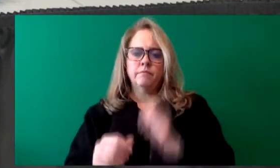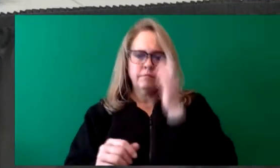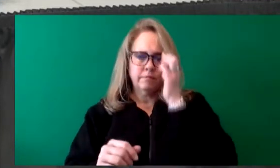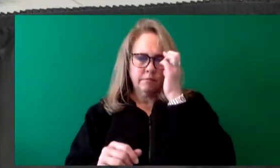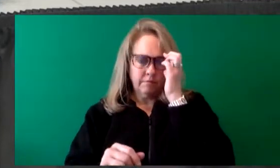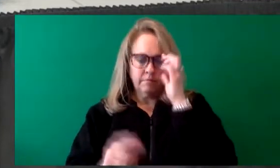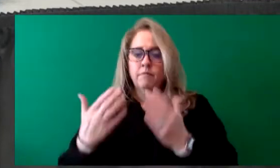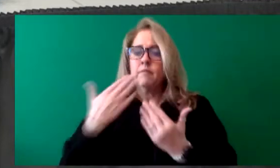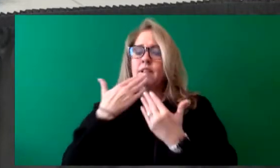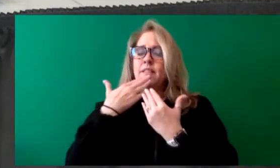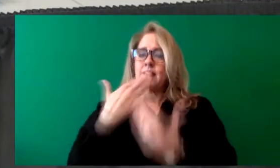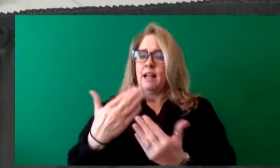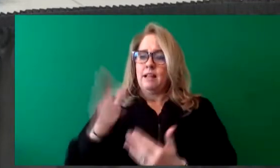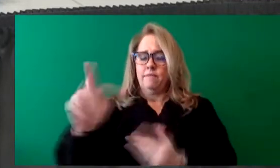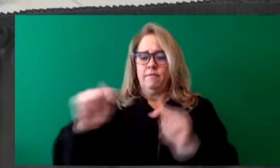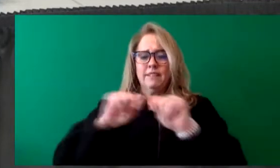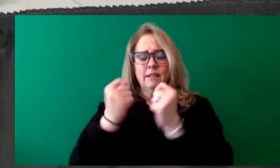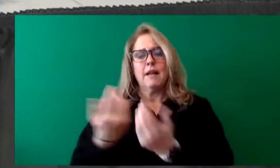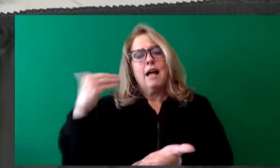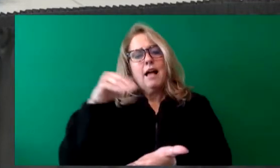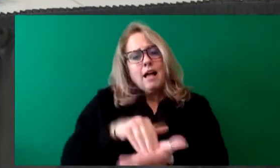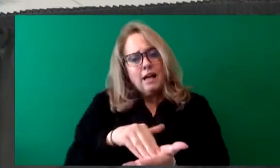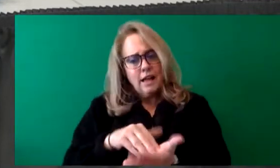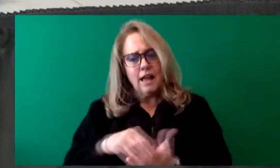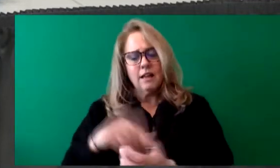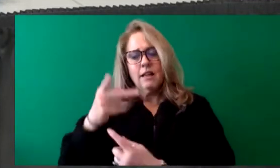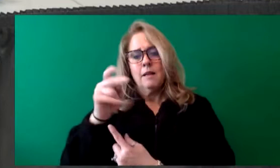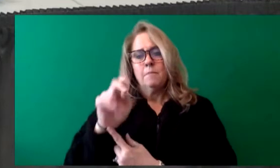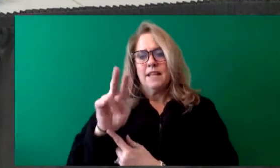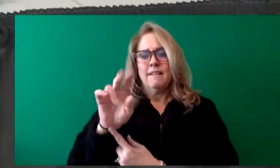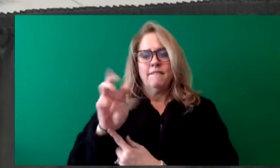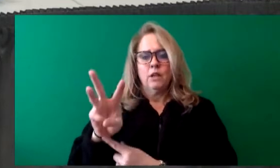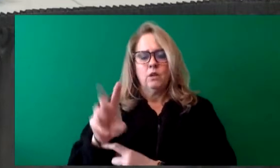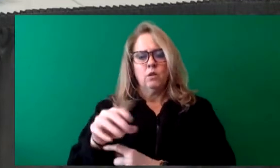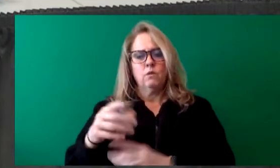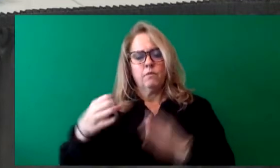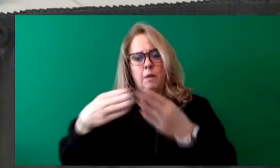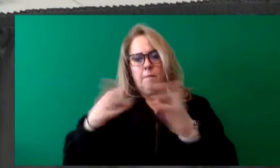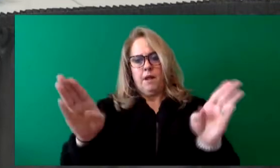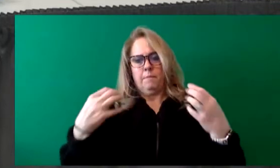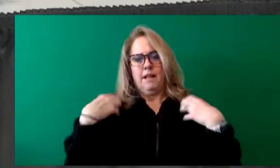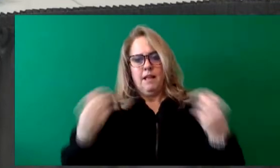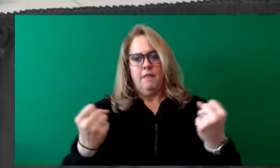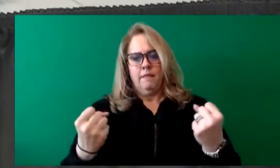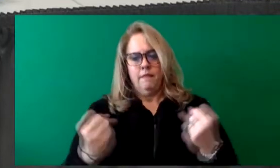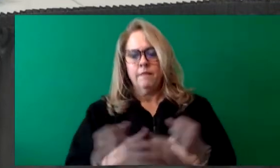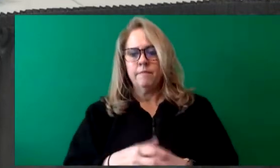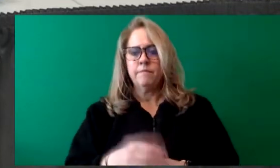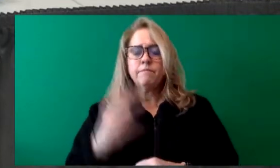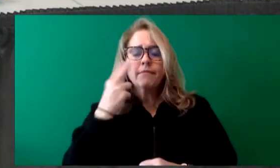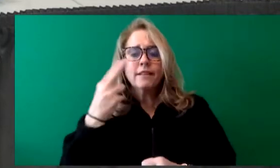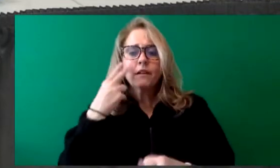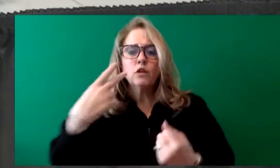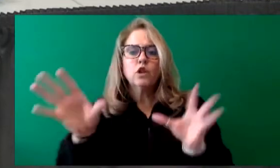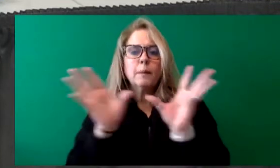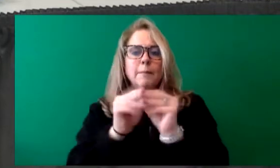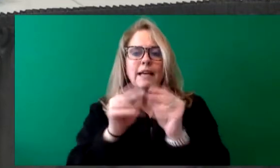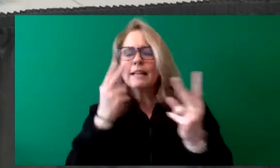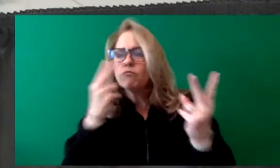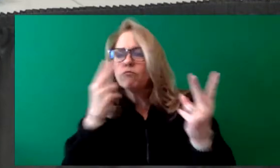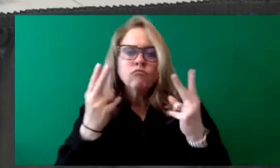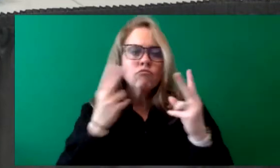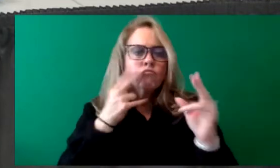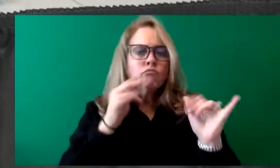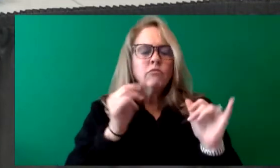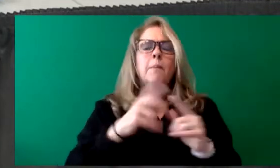at Peakview Behavioral Health. I know I saw you on camera earlier during the meeting, so thank you so much for joining us, and we